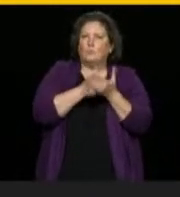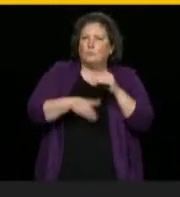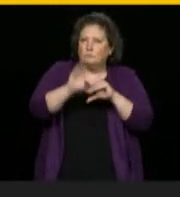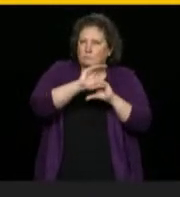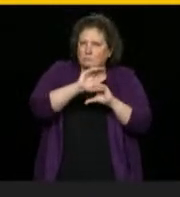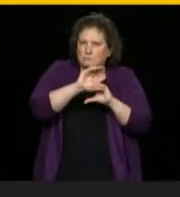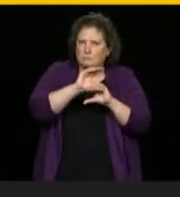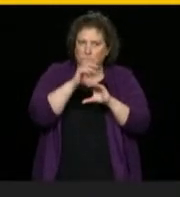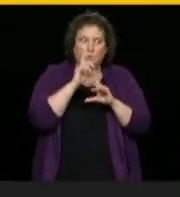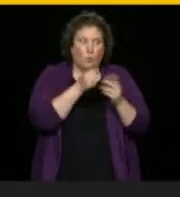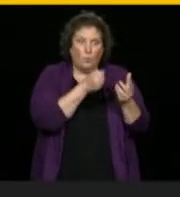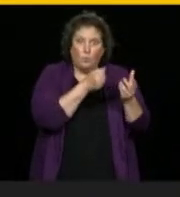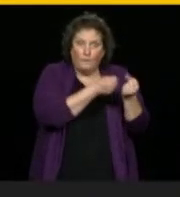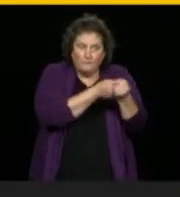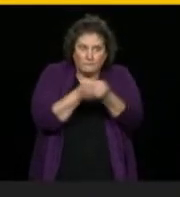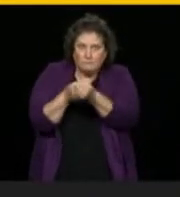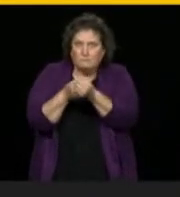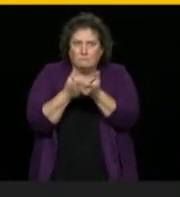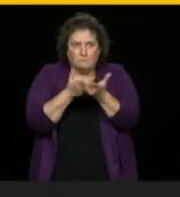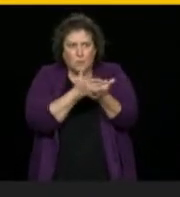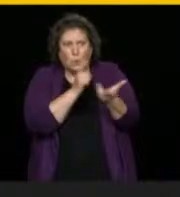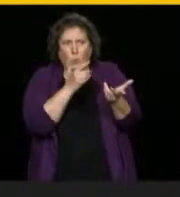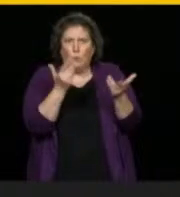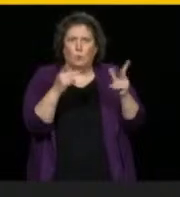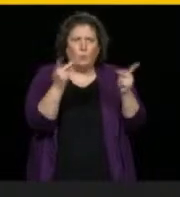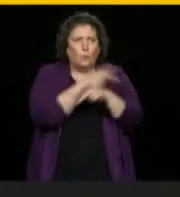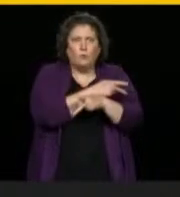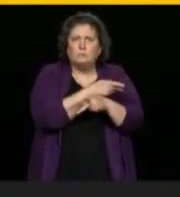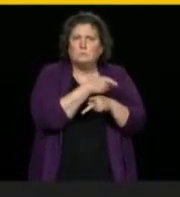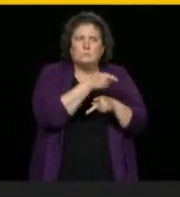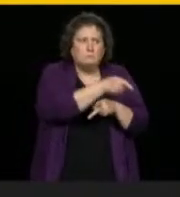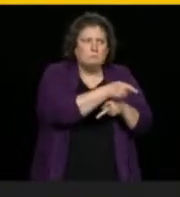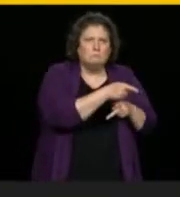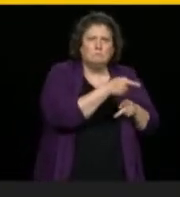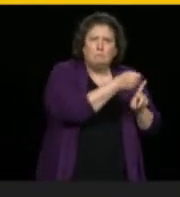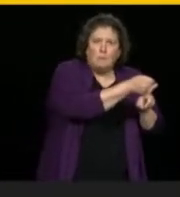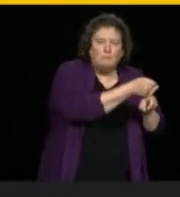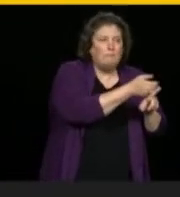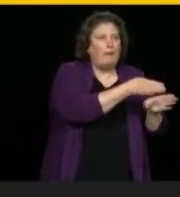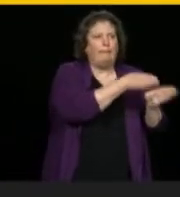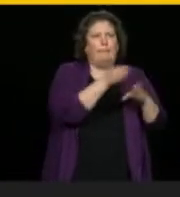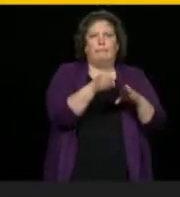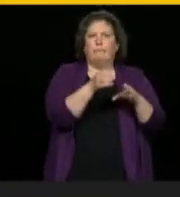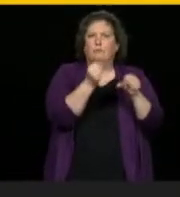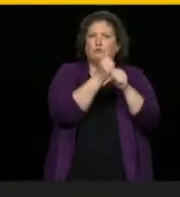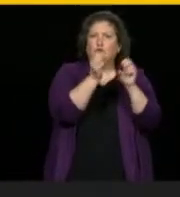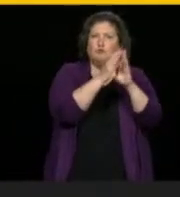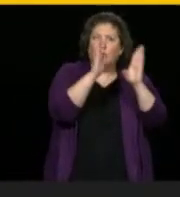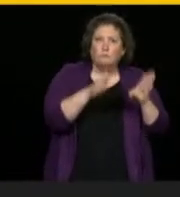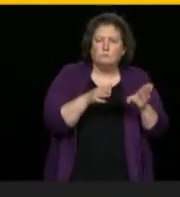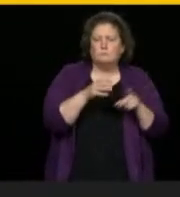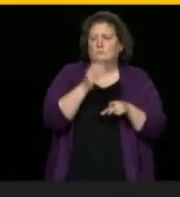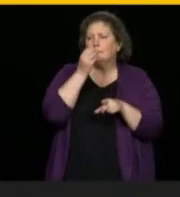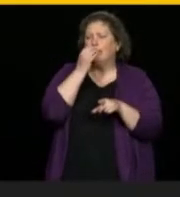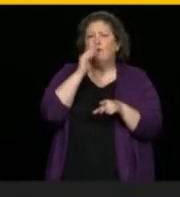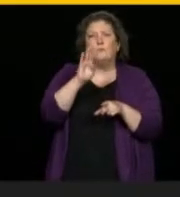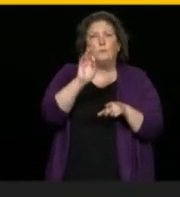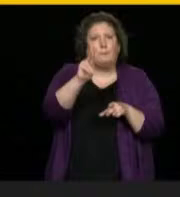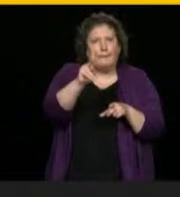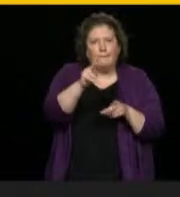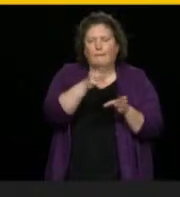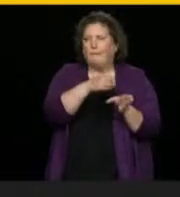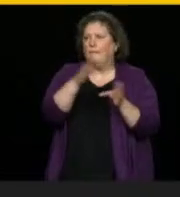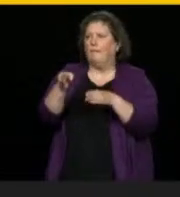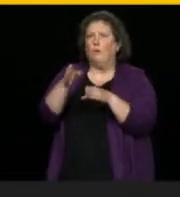banks. refuges, pour, We helped pour, shelters victimes de violences domestiques, for des victims aides pour les of communautés domestic autochtones. violence. There was On